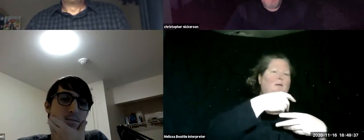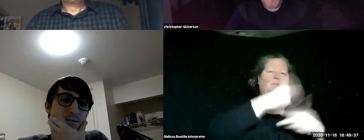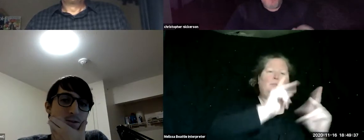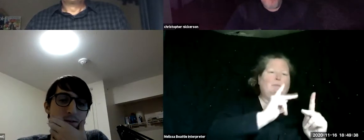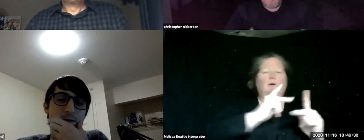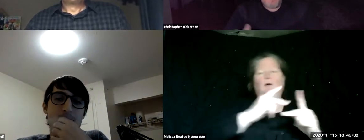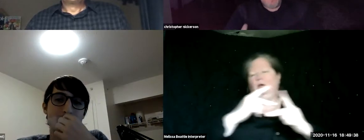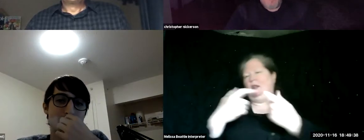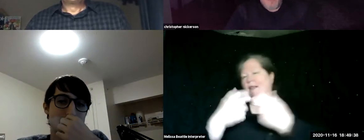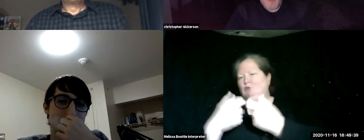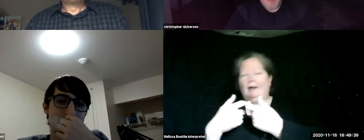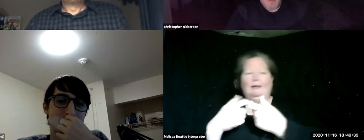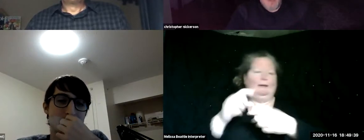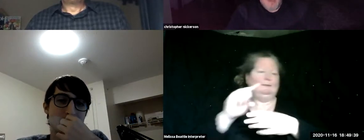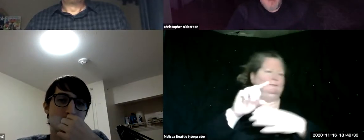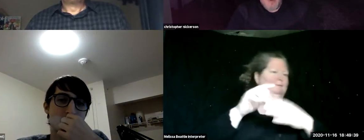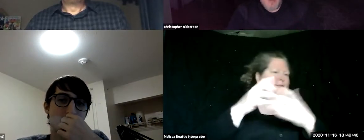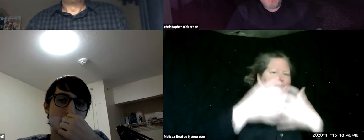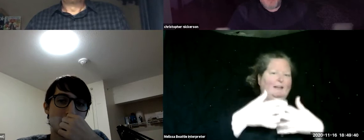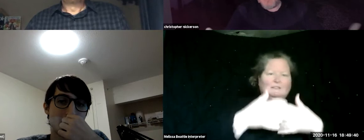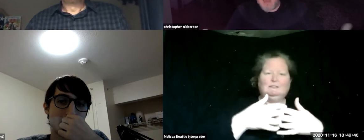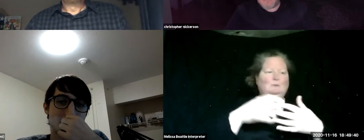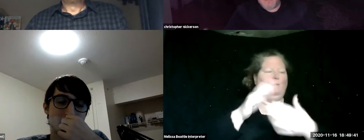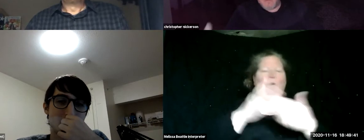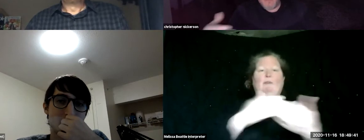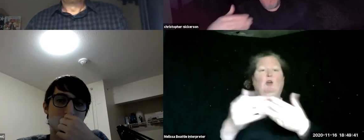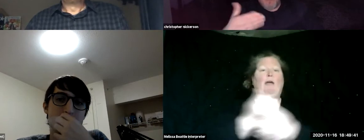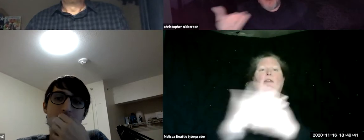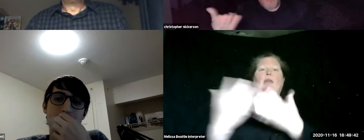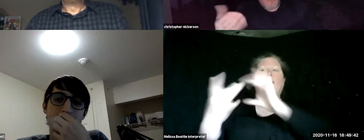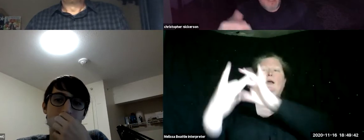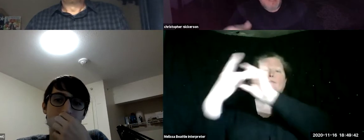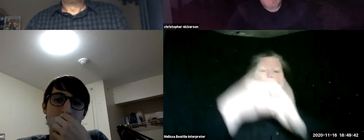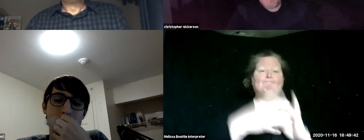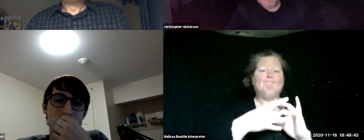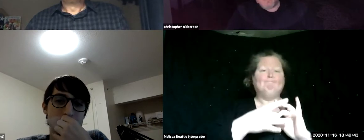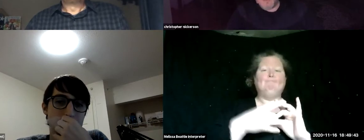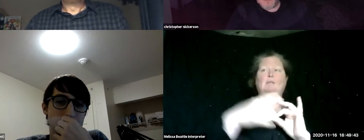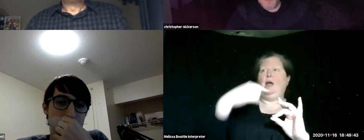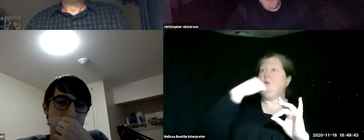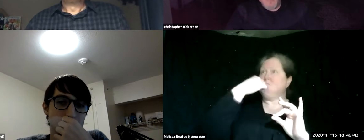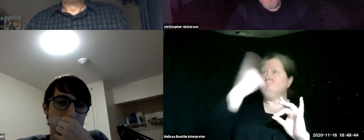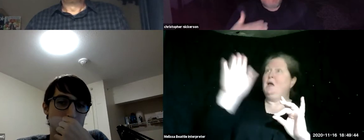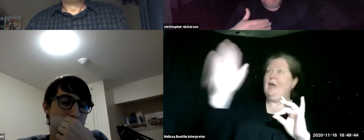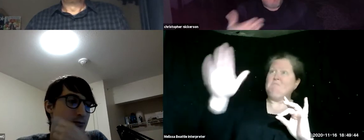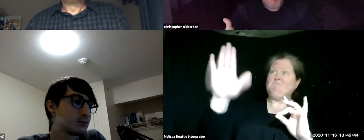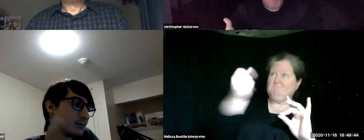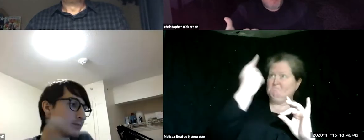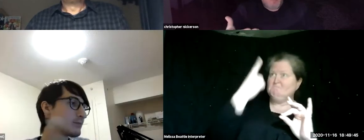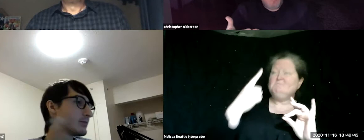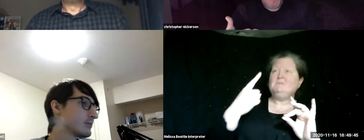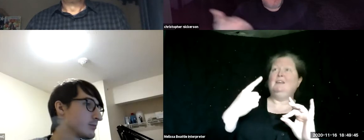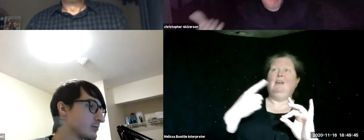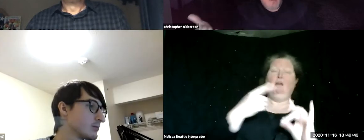software, all of those different things, you know, end up coming back to the, you know, you telling somebody like, look, finding a